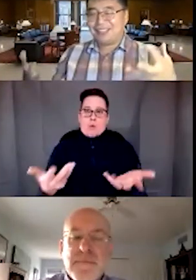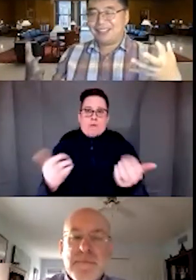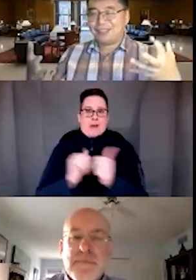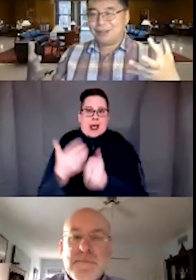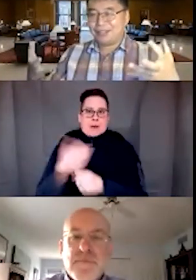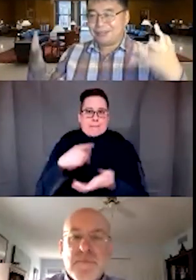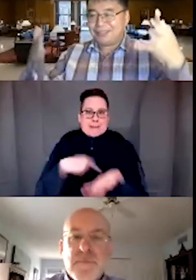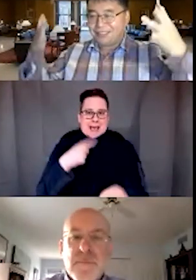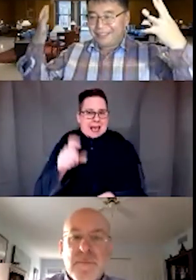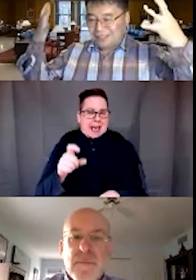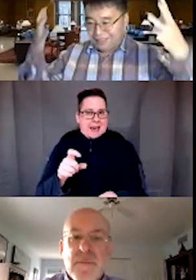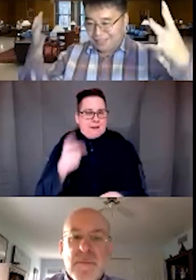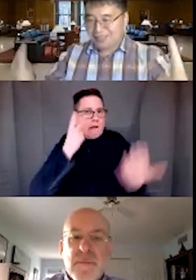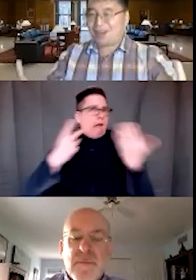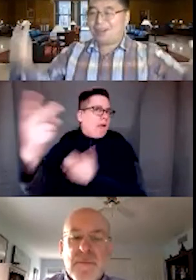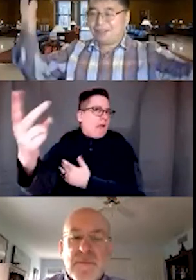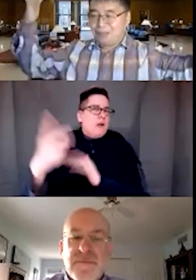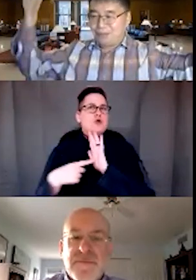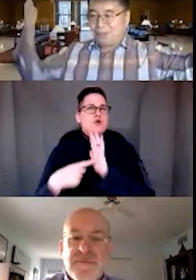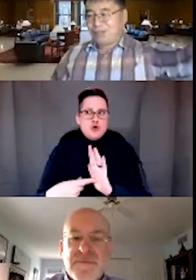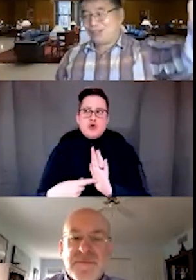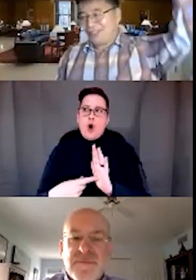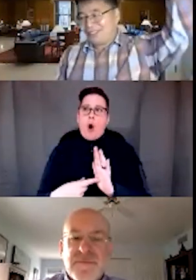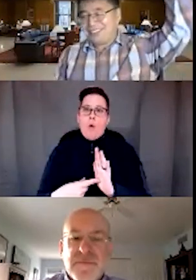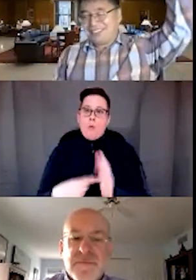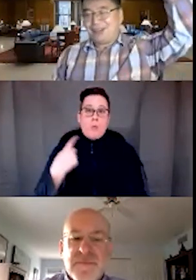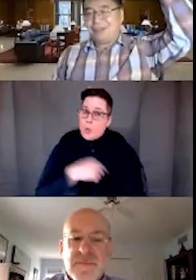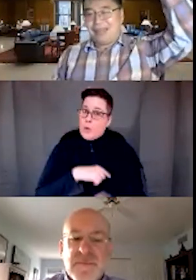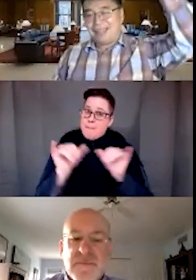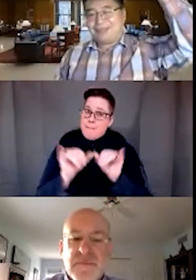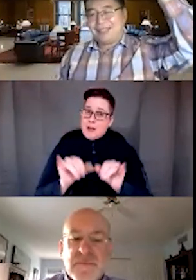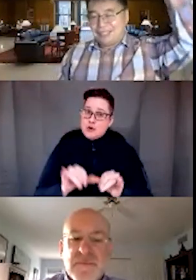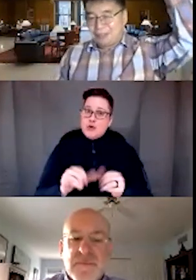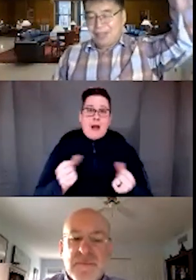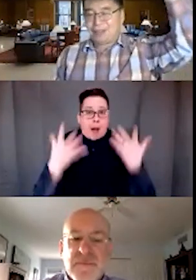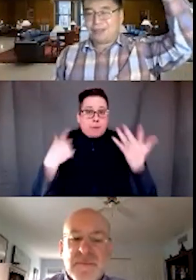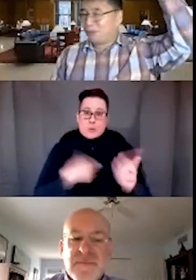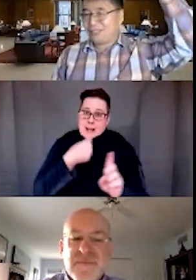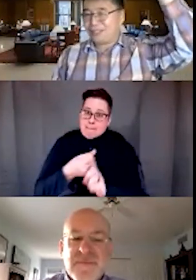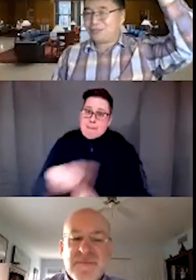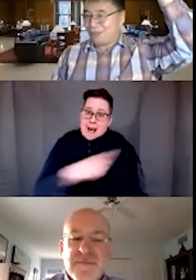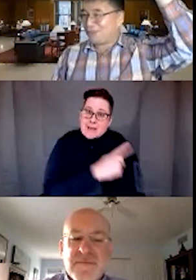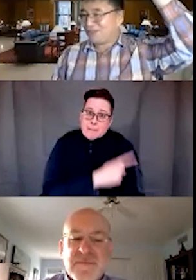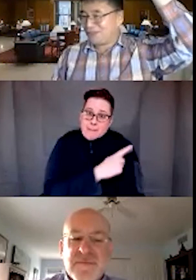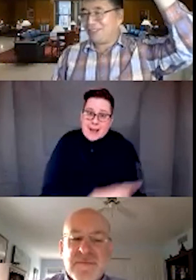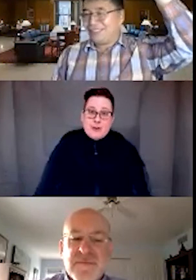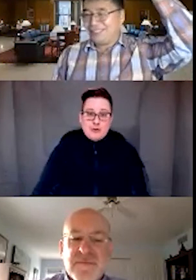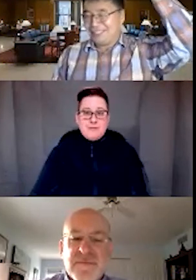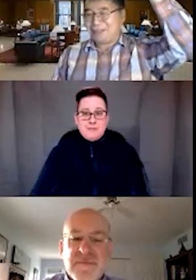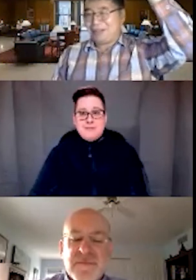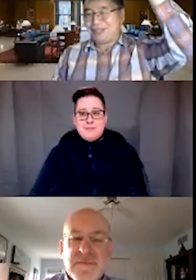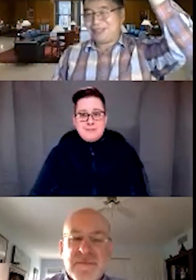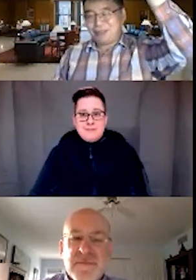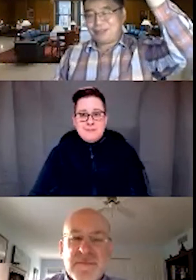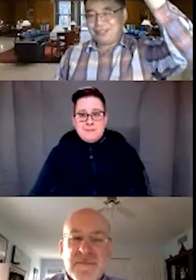and you got to show, okay, you're measuring our impact, right? These are the patients. Number one, it starts with registry, right? These